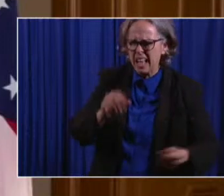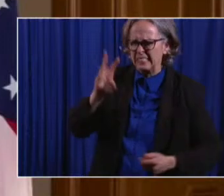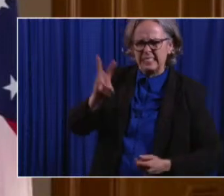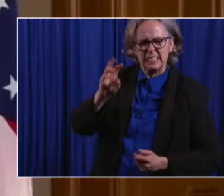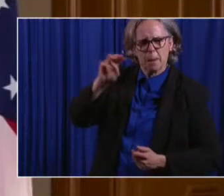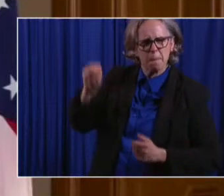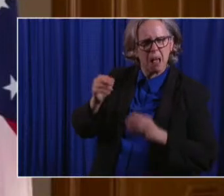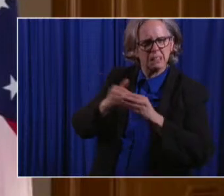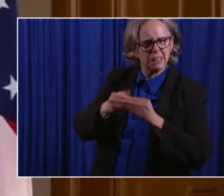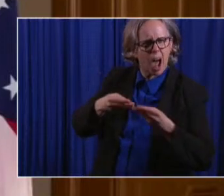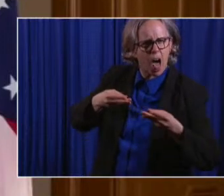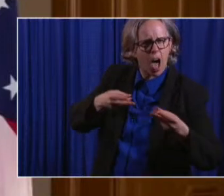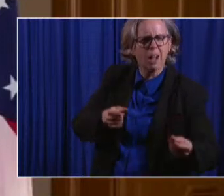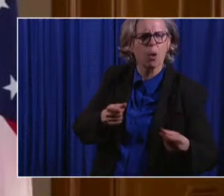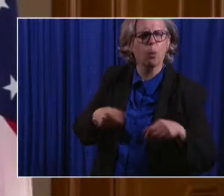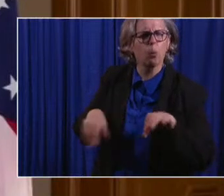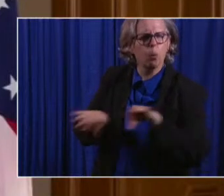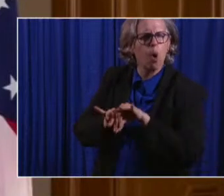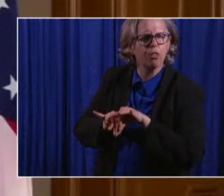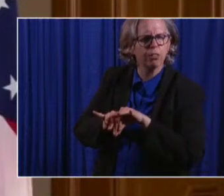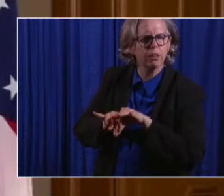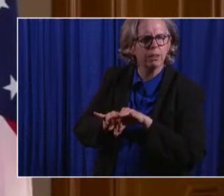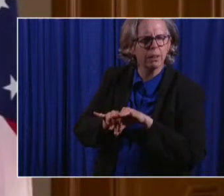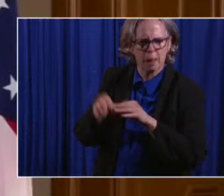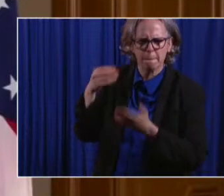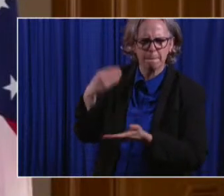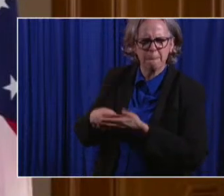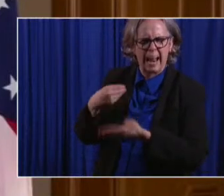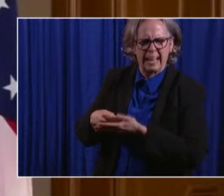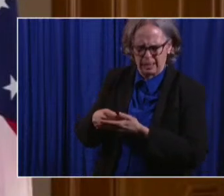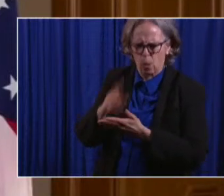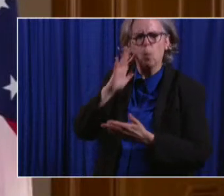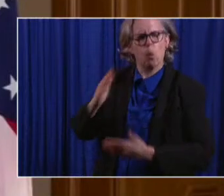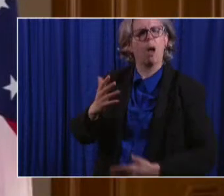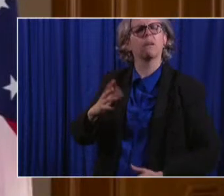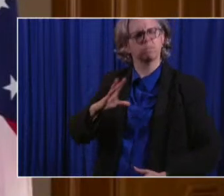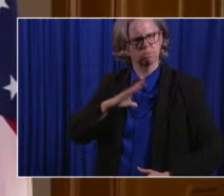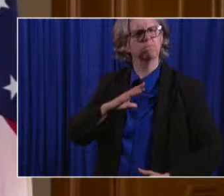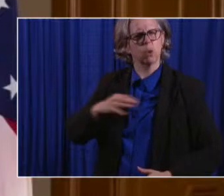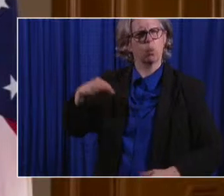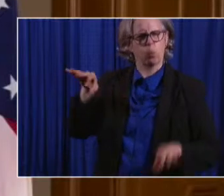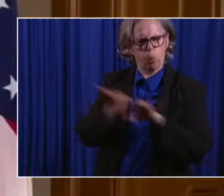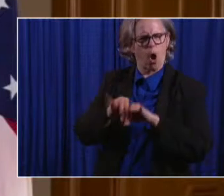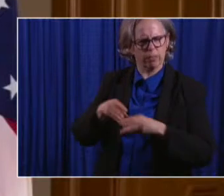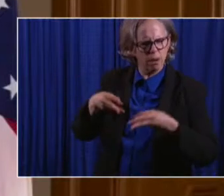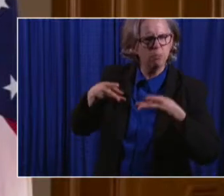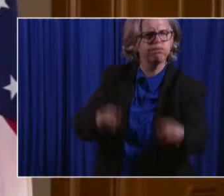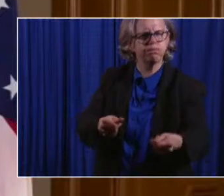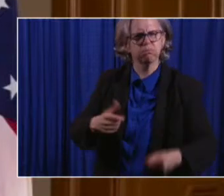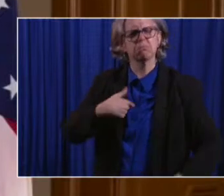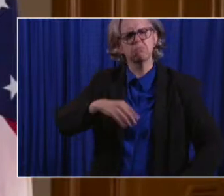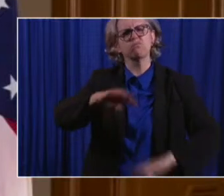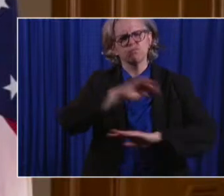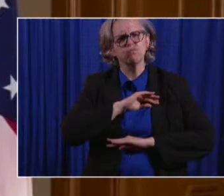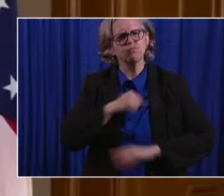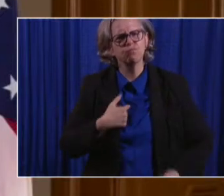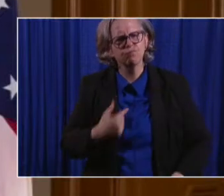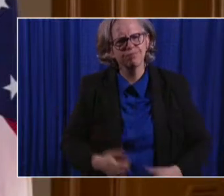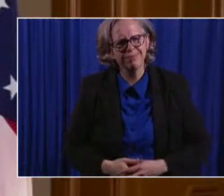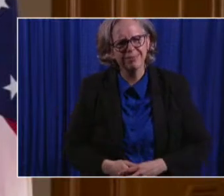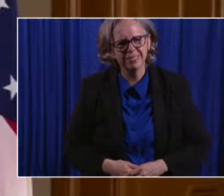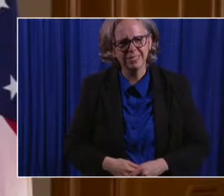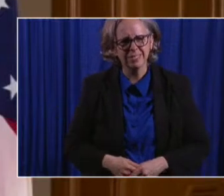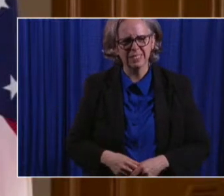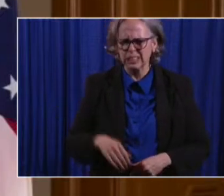this is money very, very well spent. There was an article, someone estimated the cost for someone who is in the hospital who has